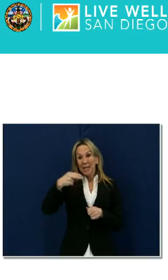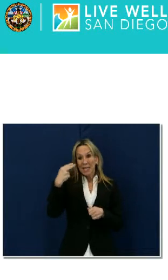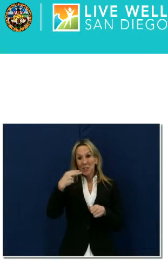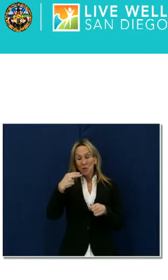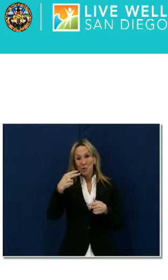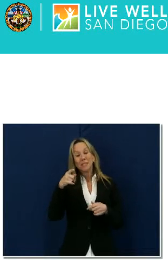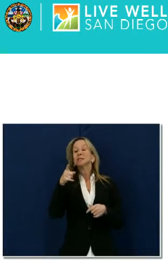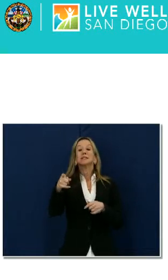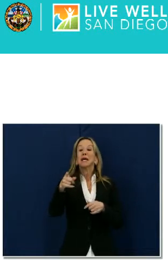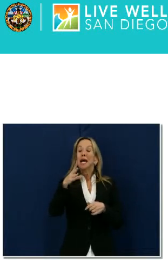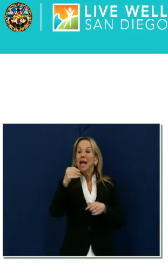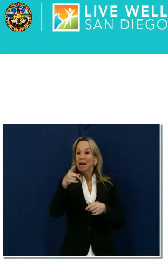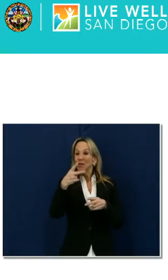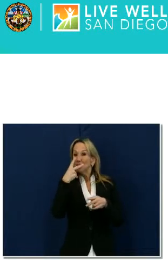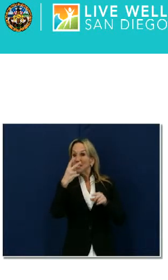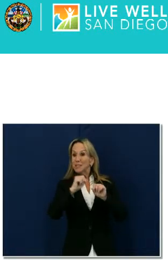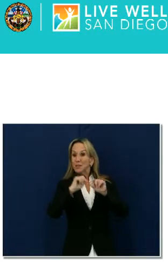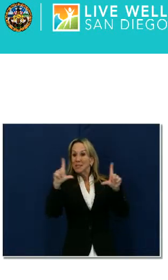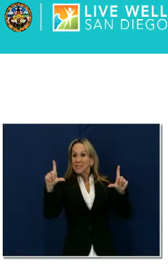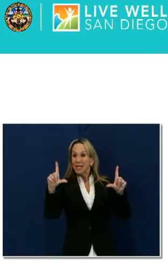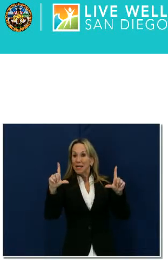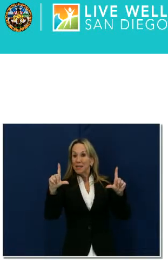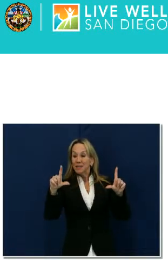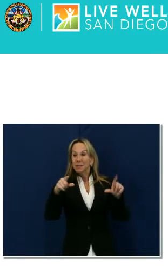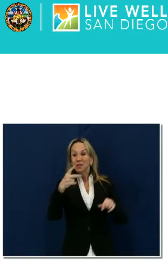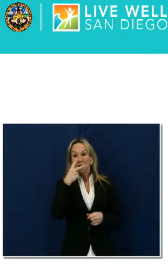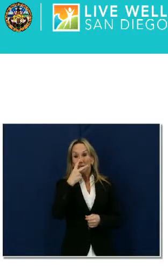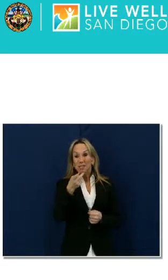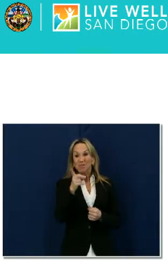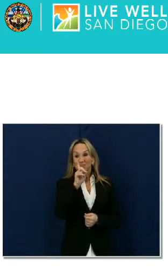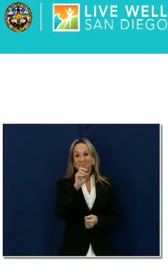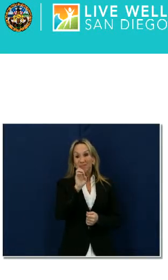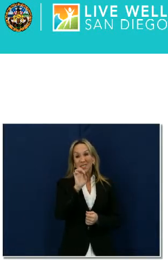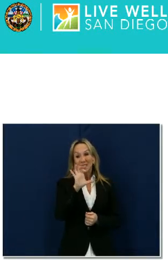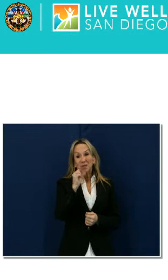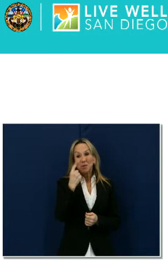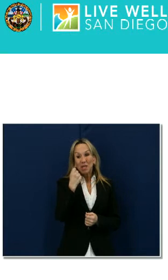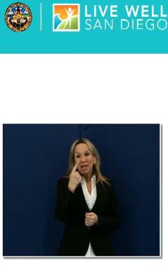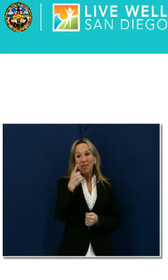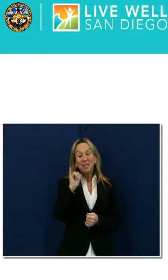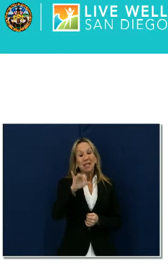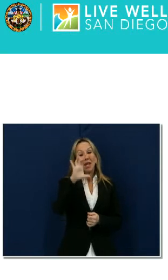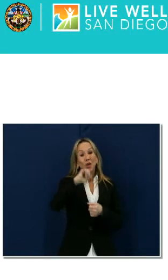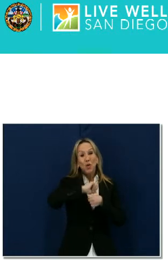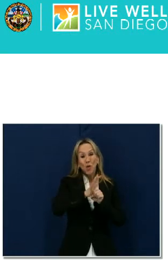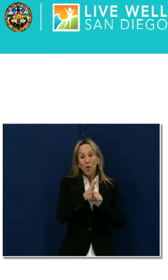on Friday, December 11th, COVID-19 deaths was